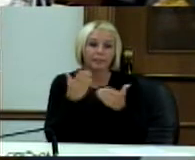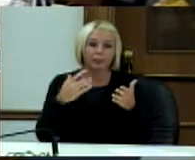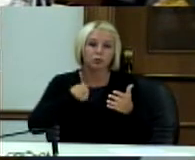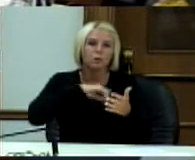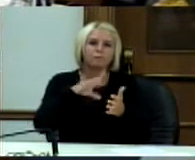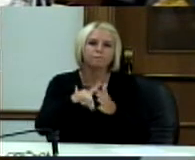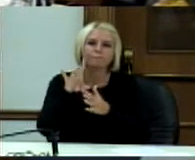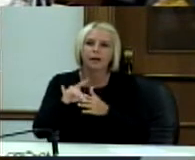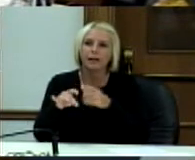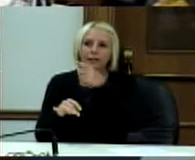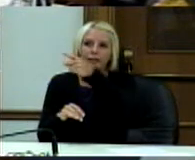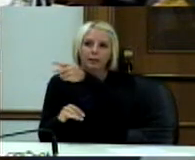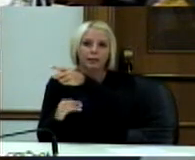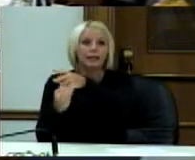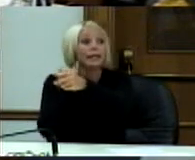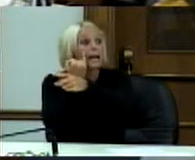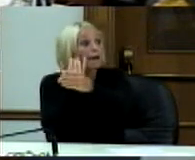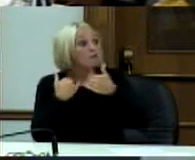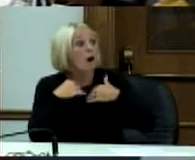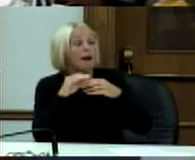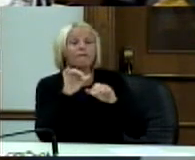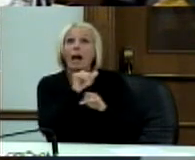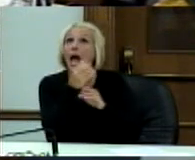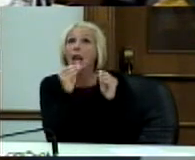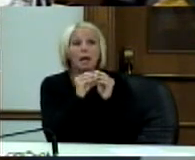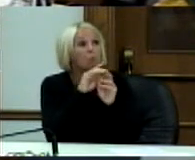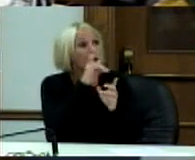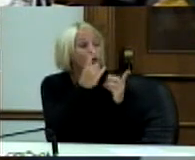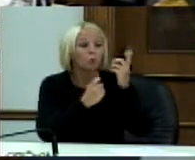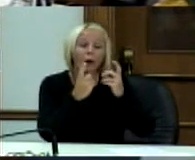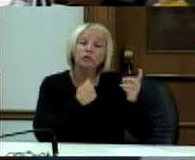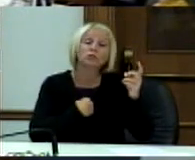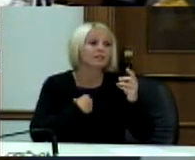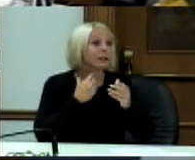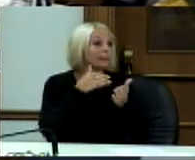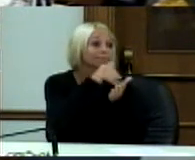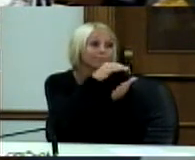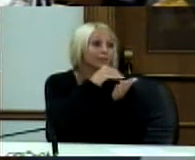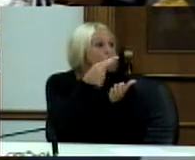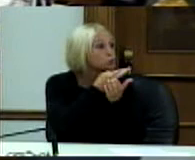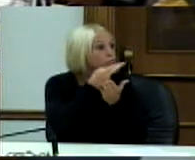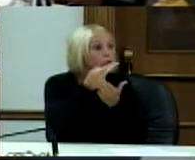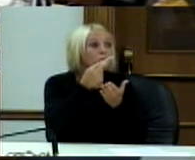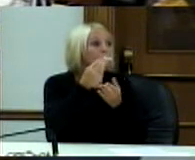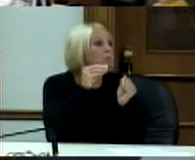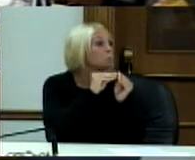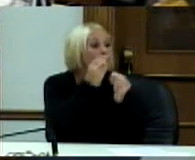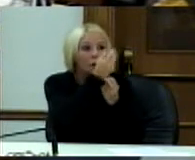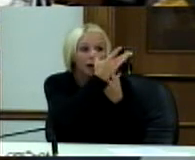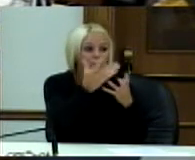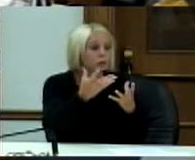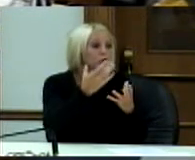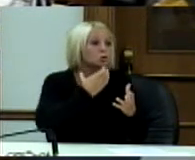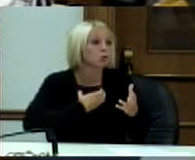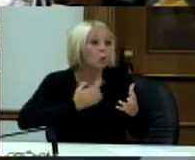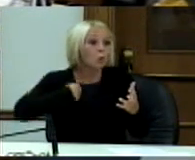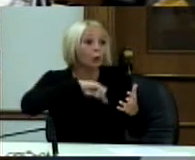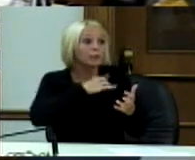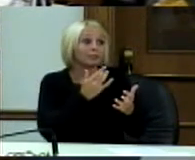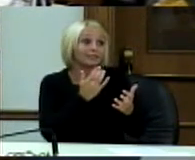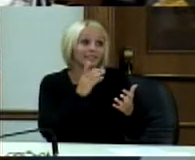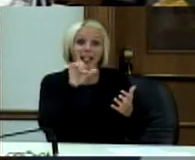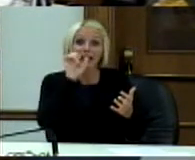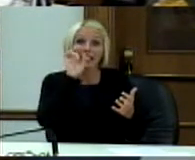discovering right now. And if you guys have any more questions, just give me a call. I can send you resources or more information. So wish us